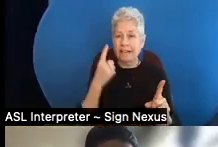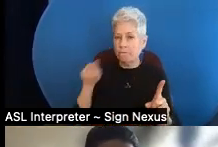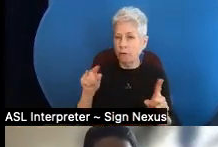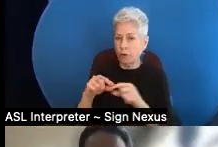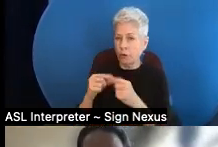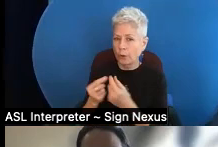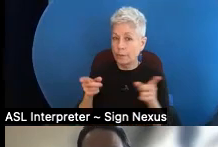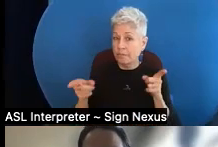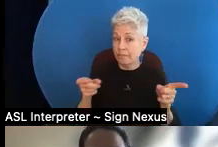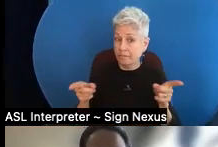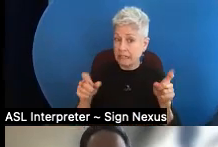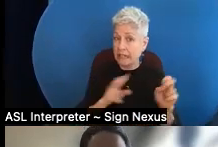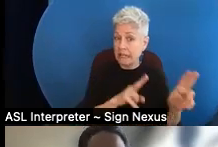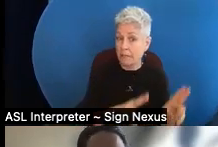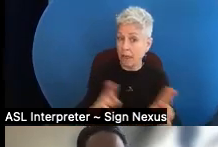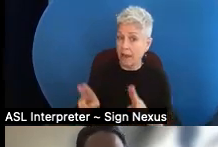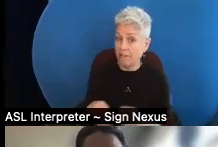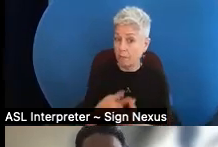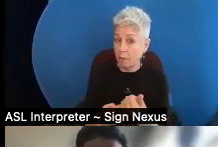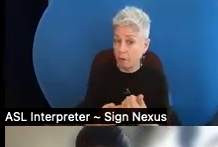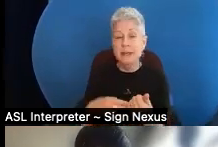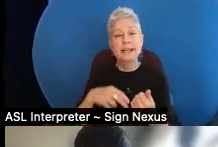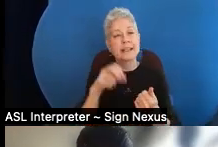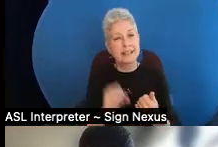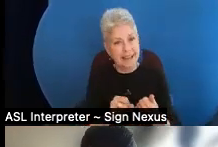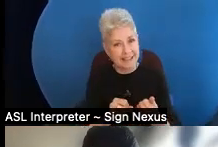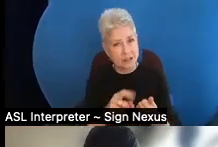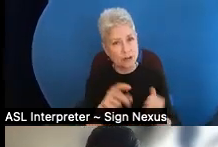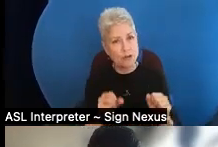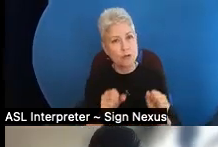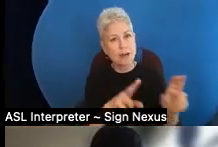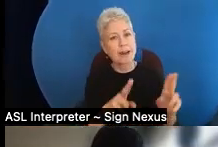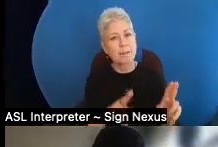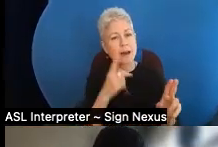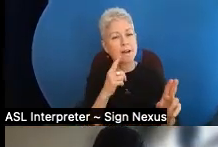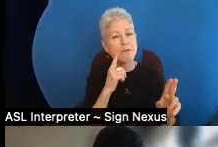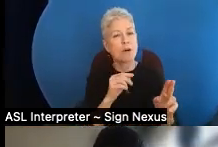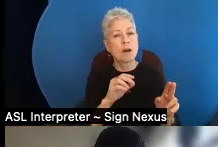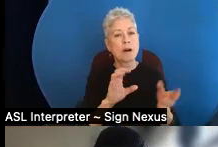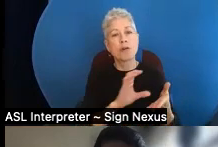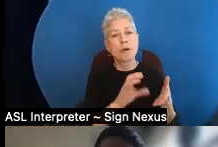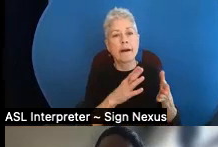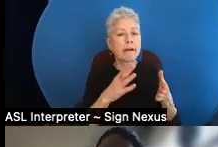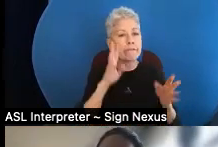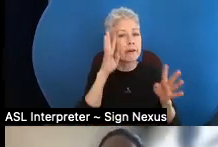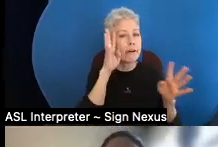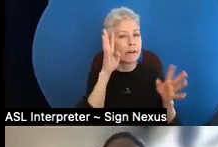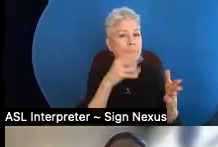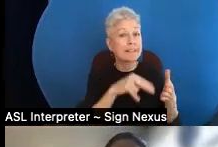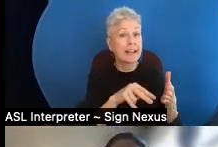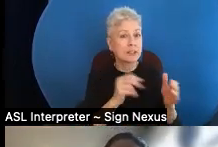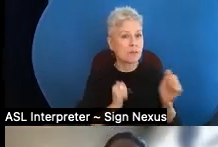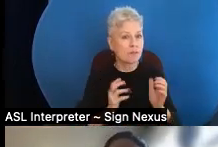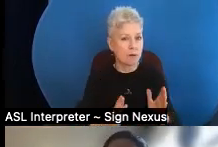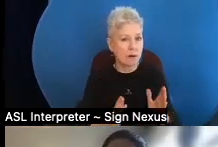Yes, so you can apply as a dancer, choreographer, dance performer. And then the